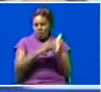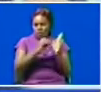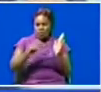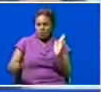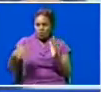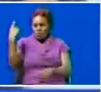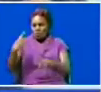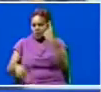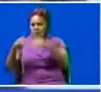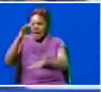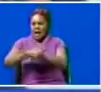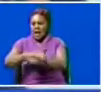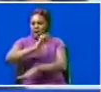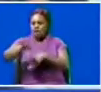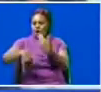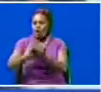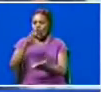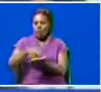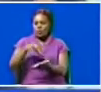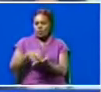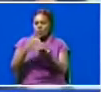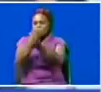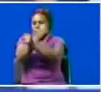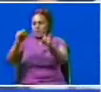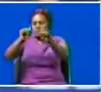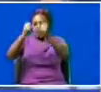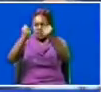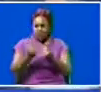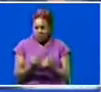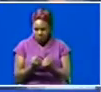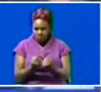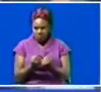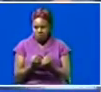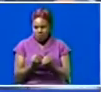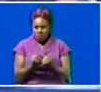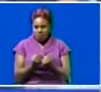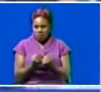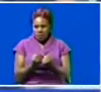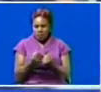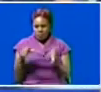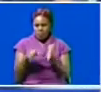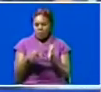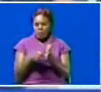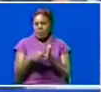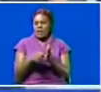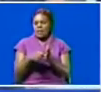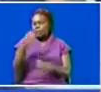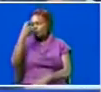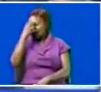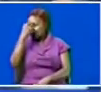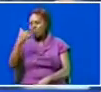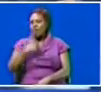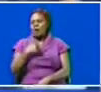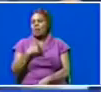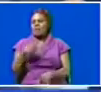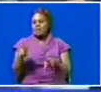the winner-takes-all setup in Kenya's presidential system. And it has been squeaky bum time for Deputy President William Ruto and